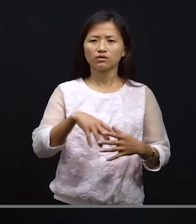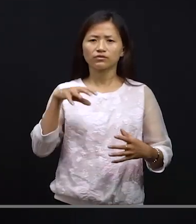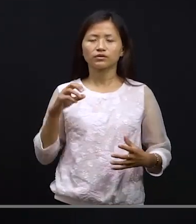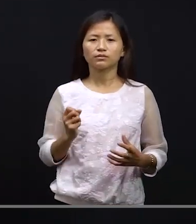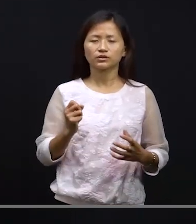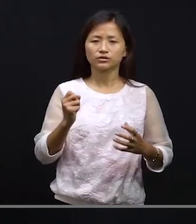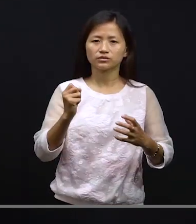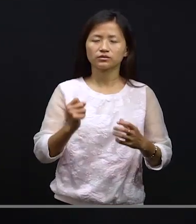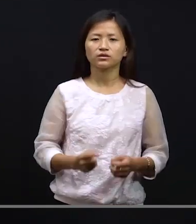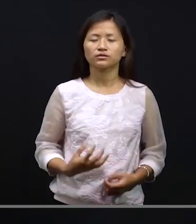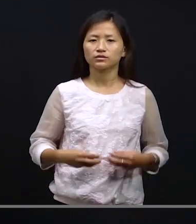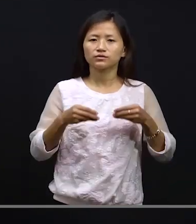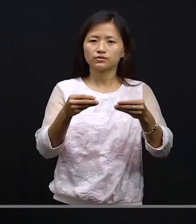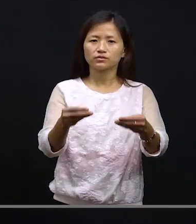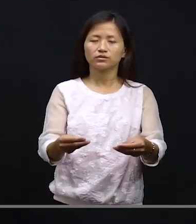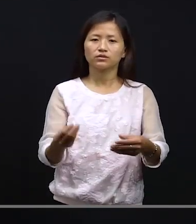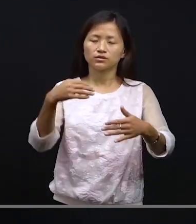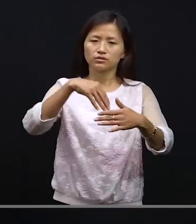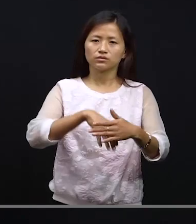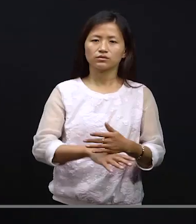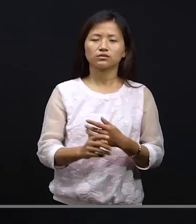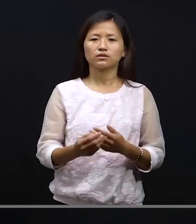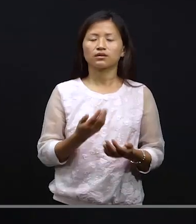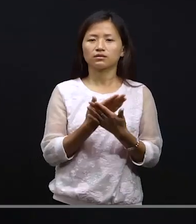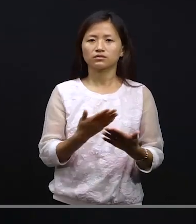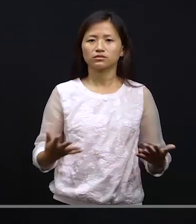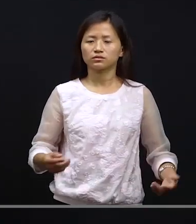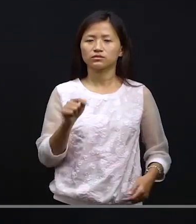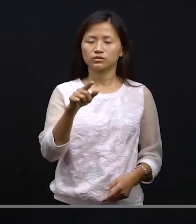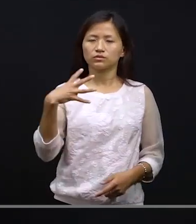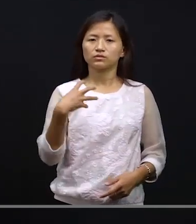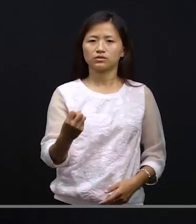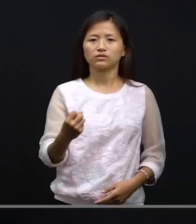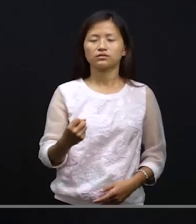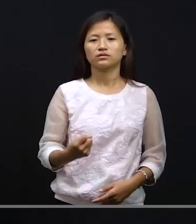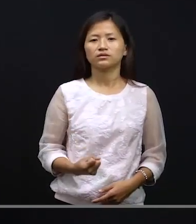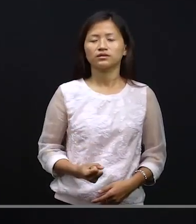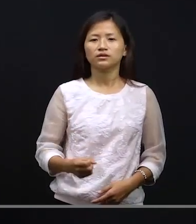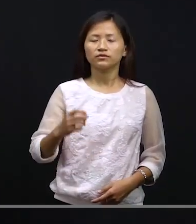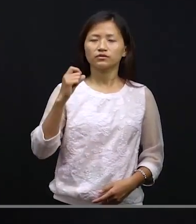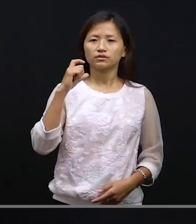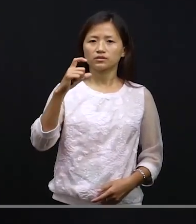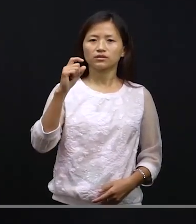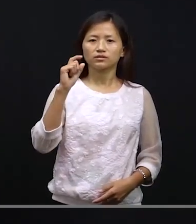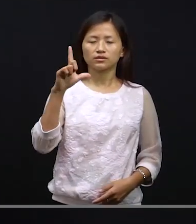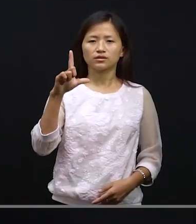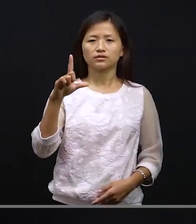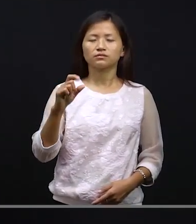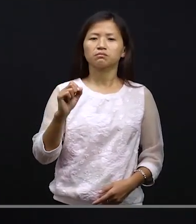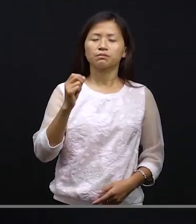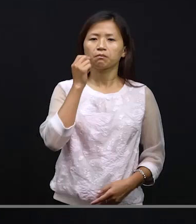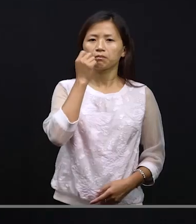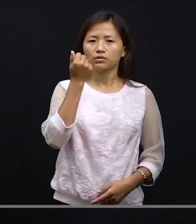compulsion, you give yourself into the things that you do not want. For your case, for a class 8 boy or a class 8 girl, you